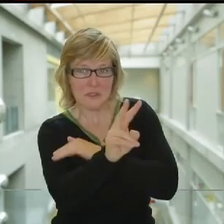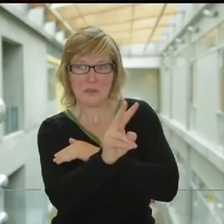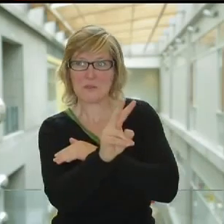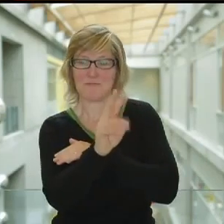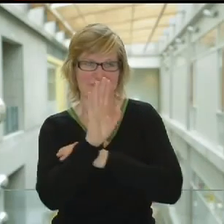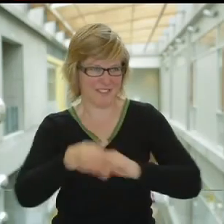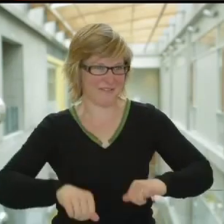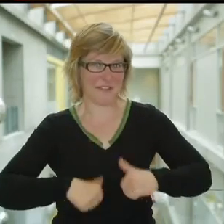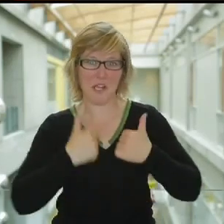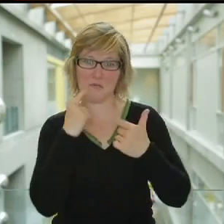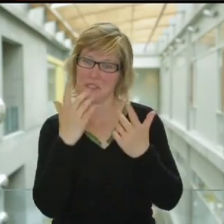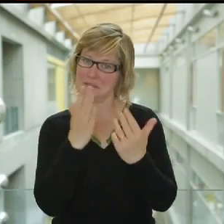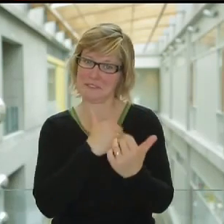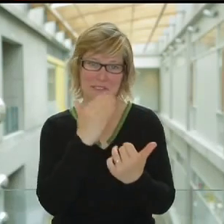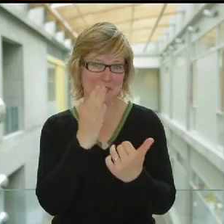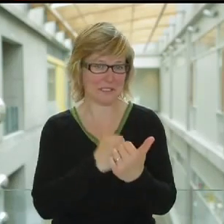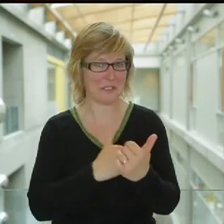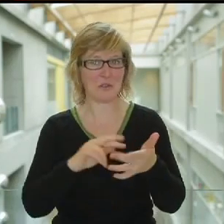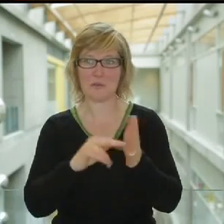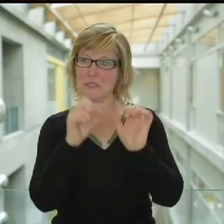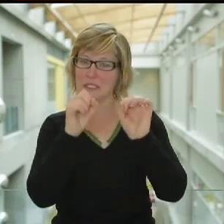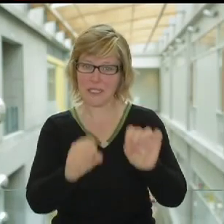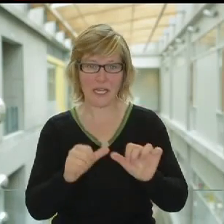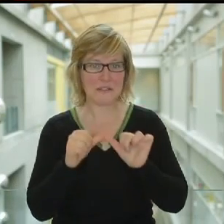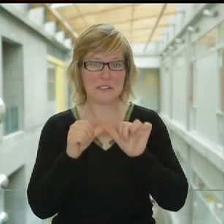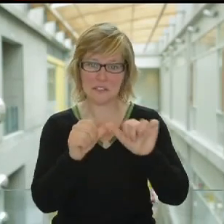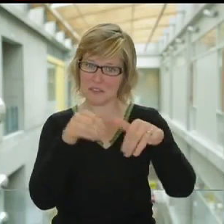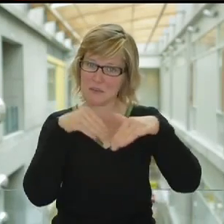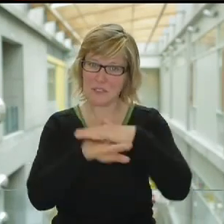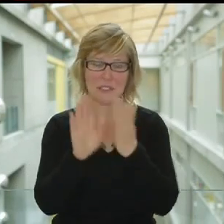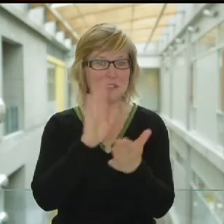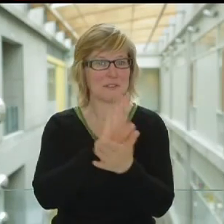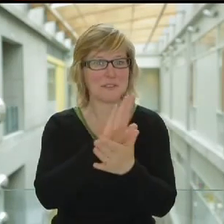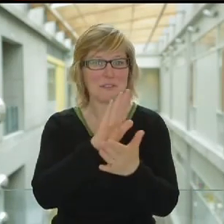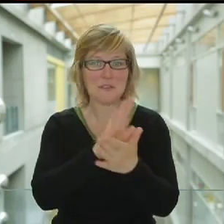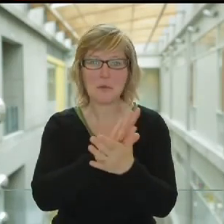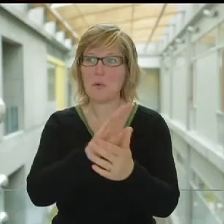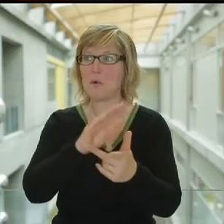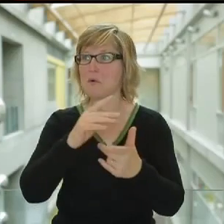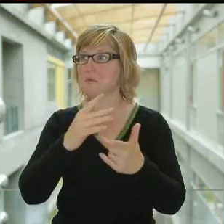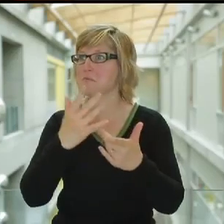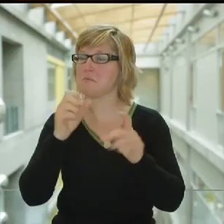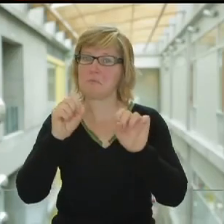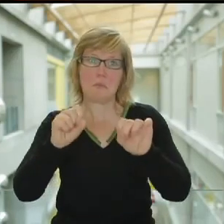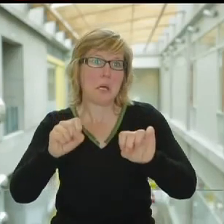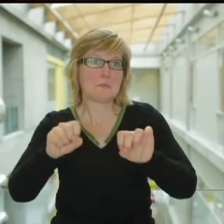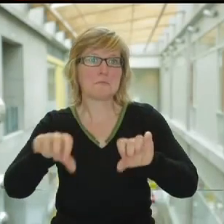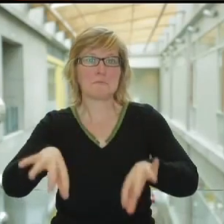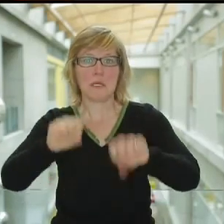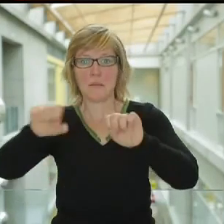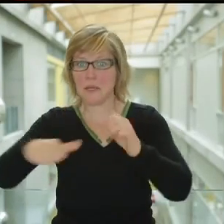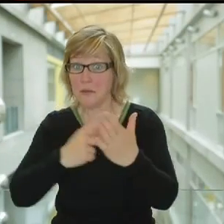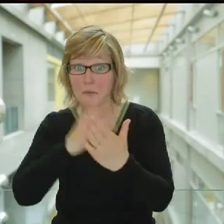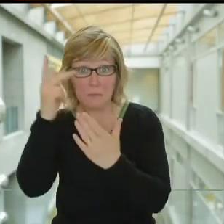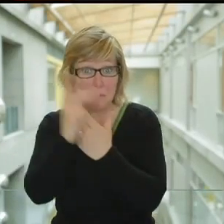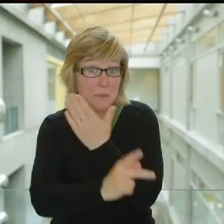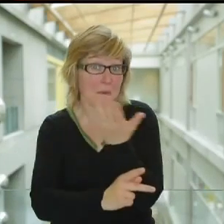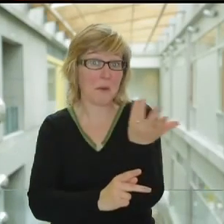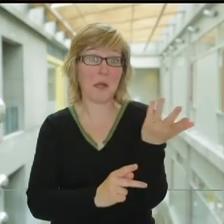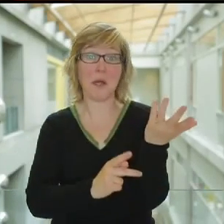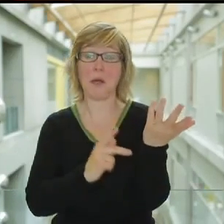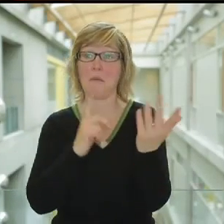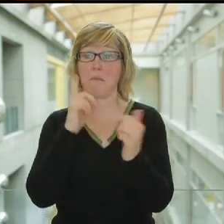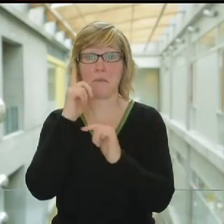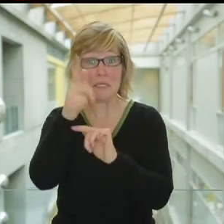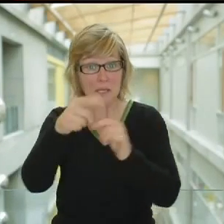that projects them into future achievement and takes them from ESL programs to other forms of education